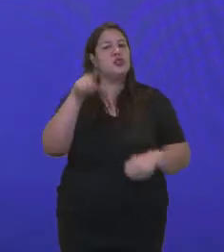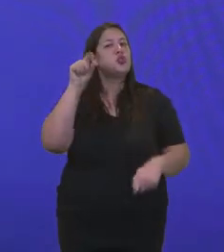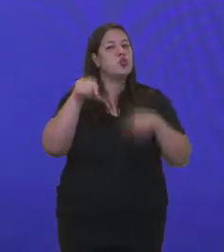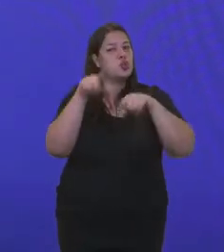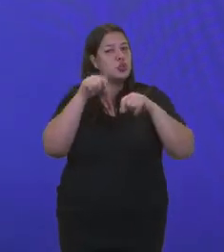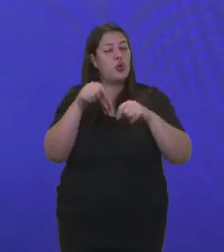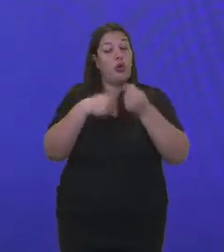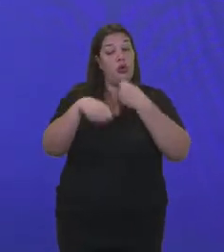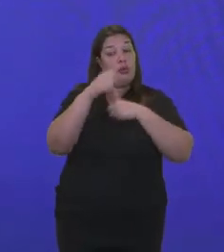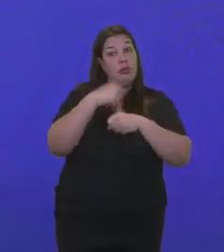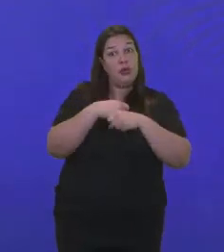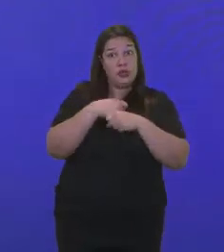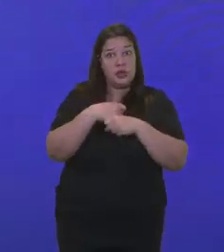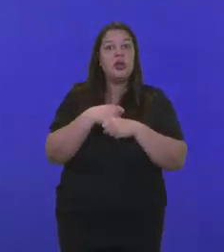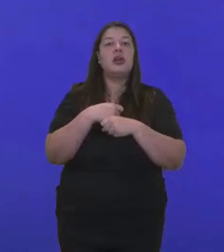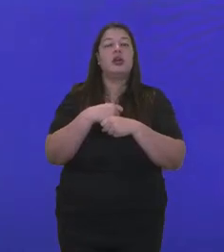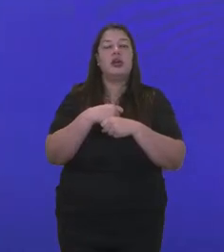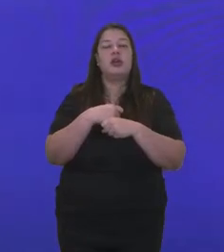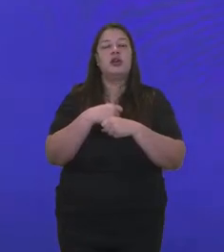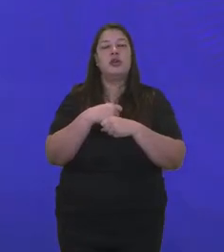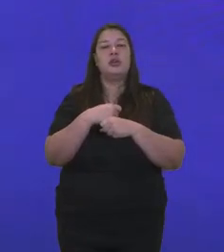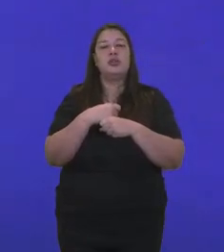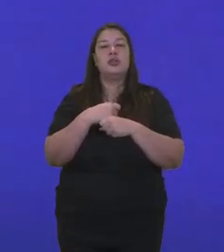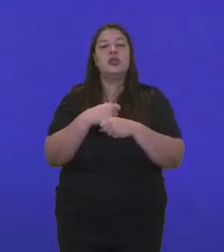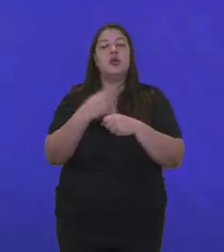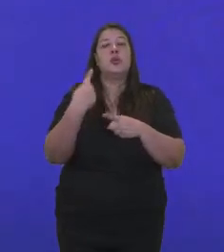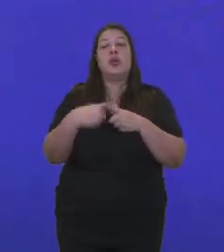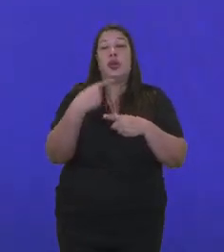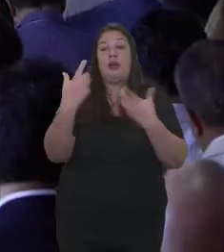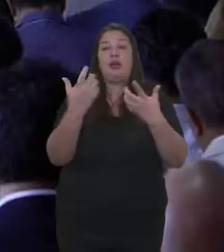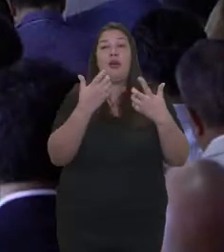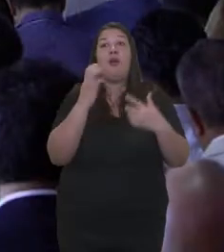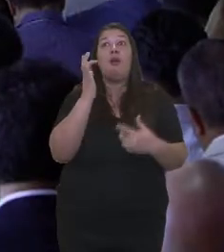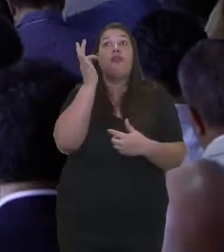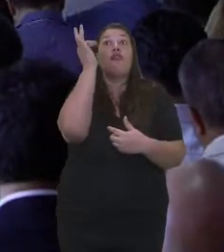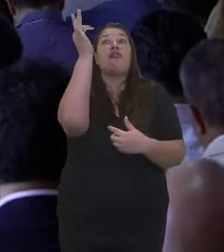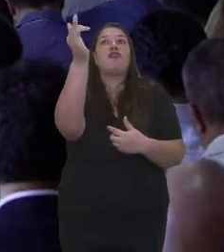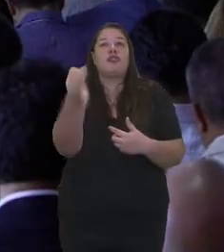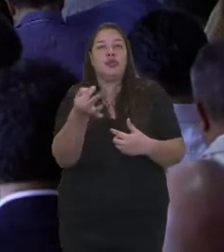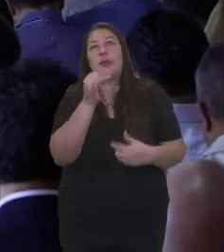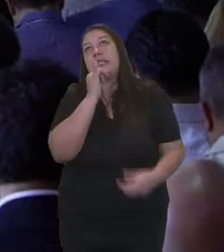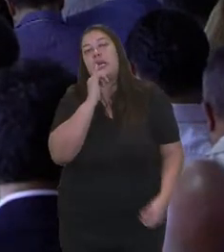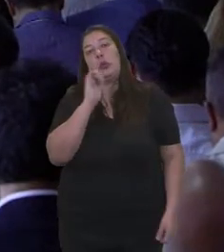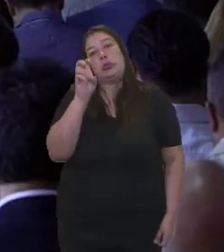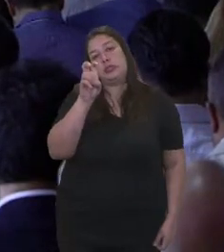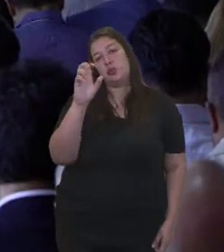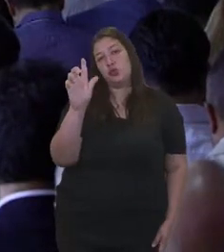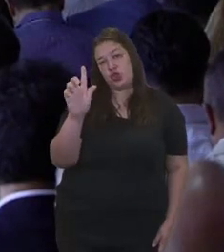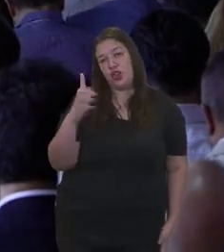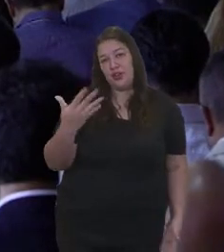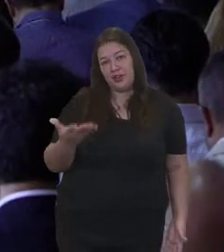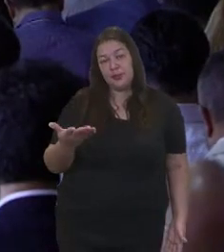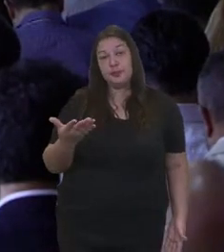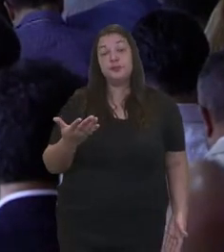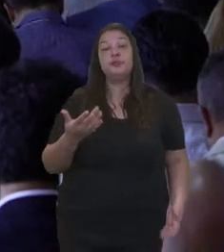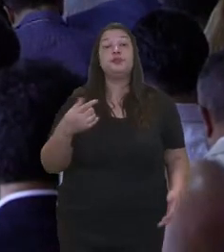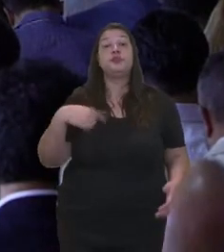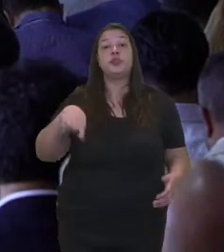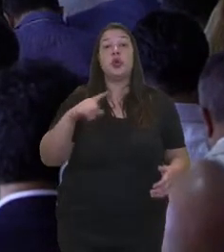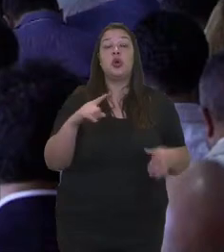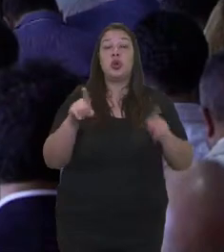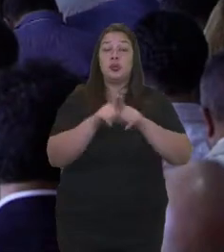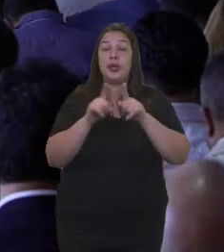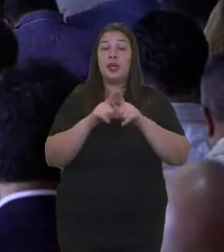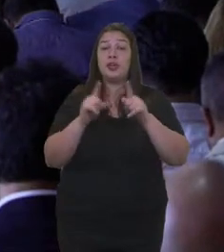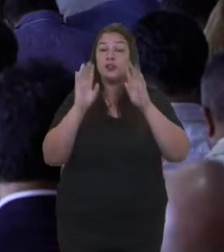we nowadays many things that were meant for the future are present now. But this